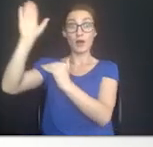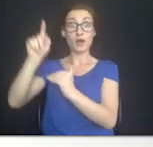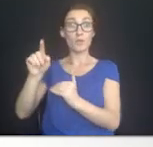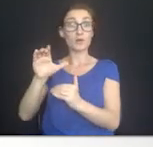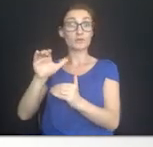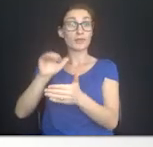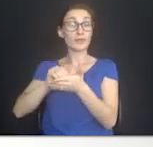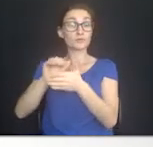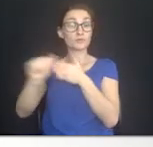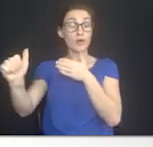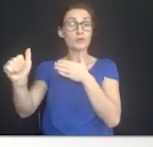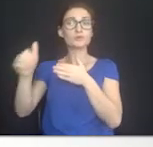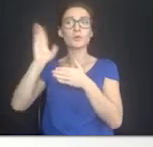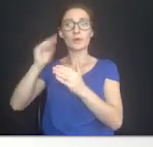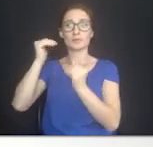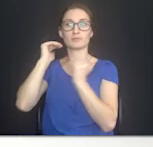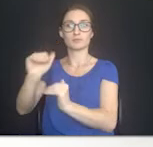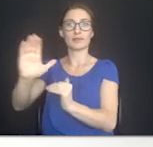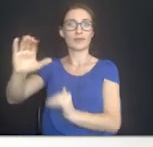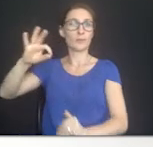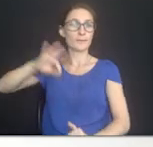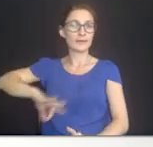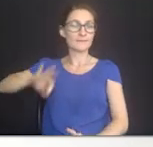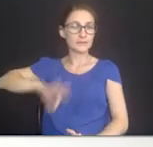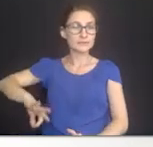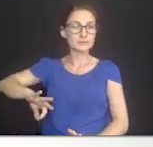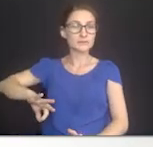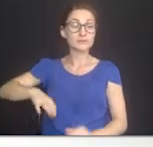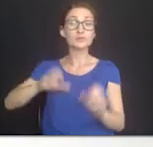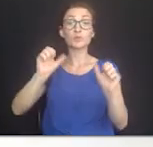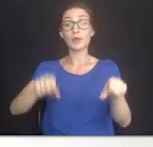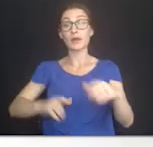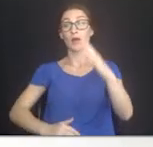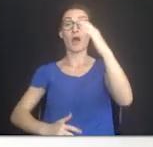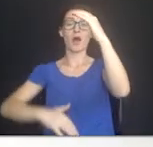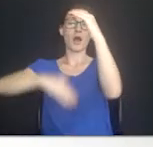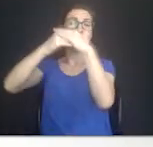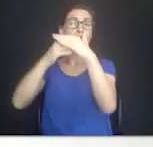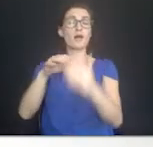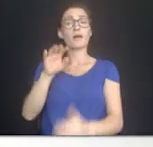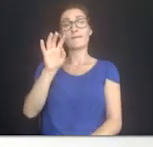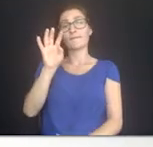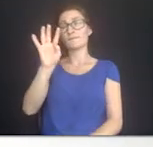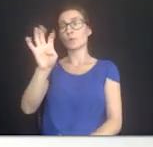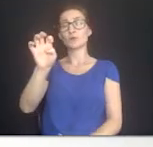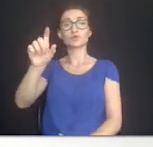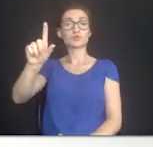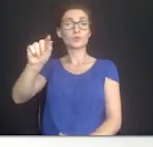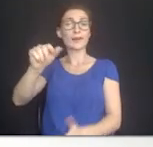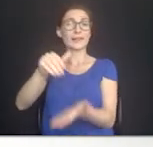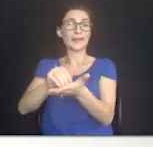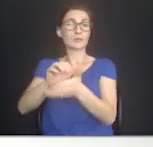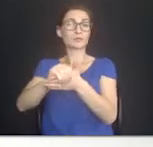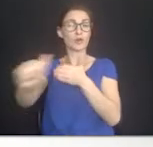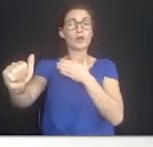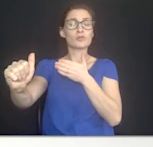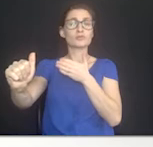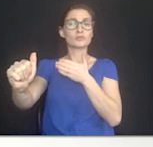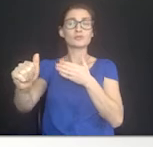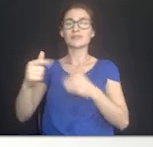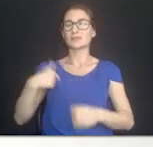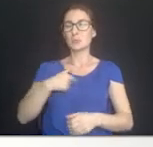right? So the purpose of using that account, even though you could get up to $400,000+ in it, we would never recommend it to be used that